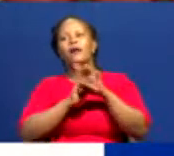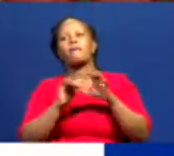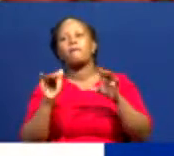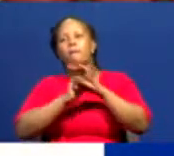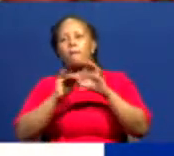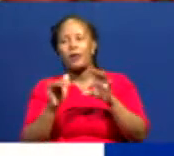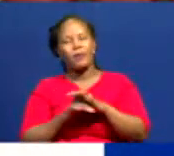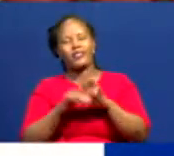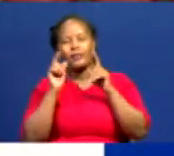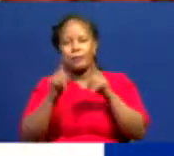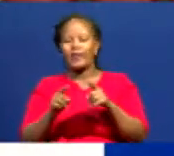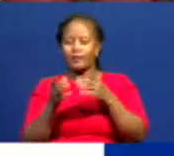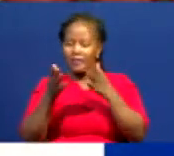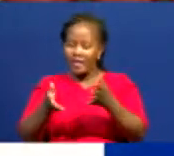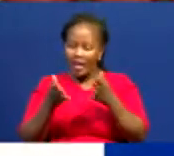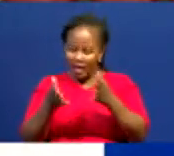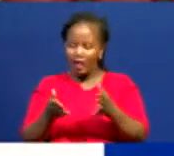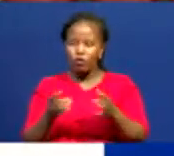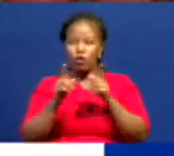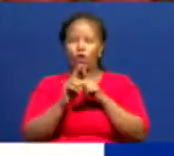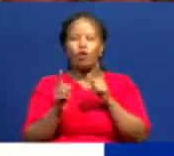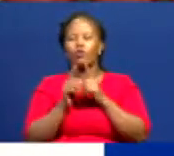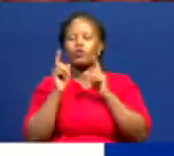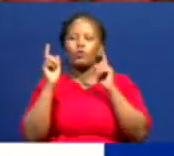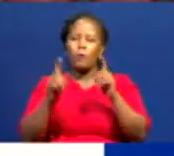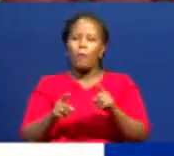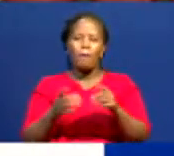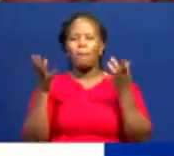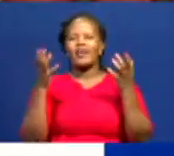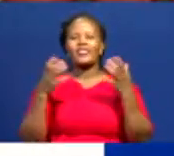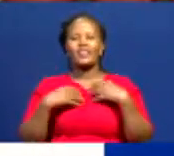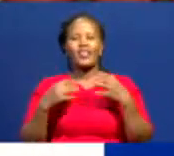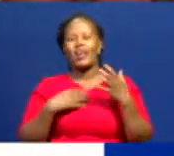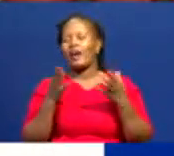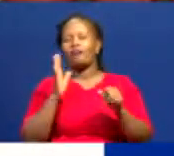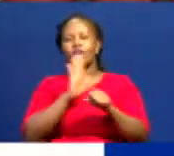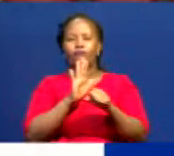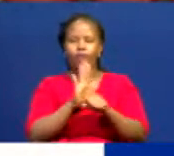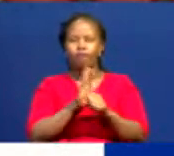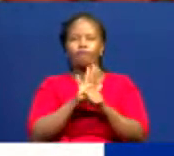be around and extract as much as you can from these